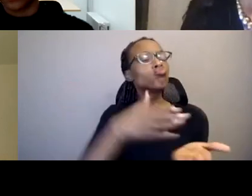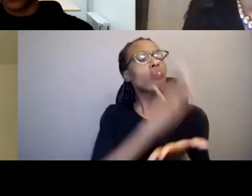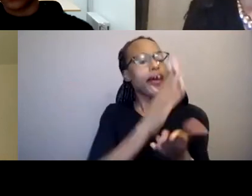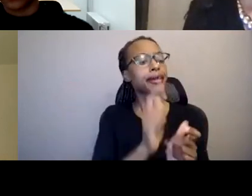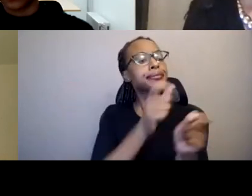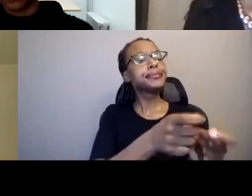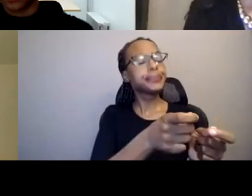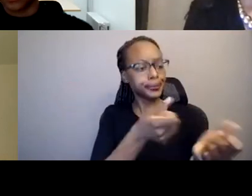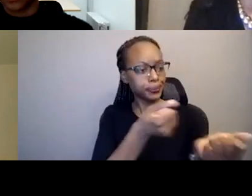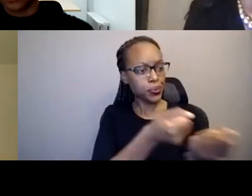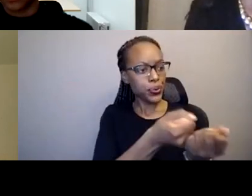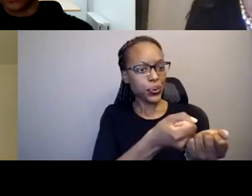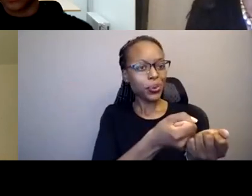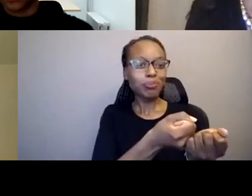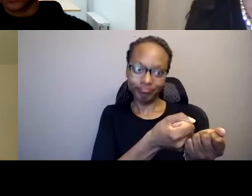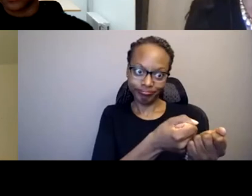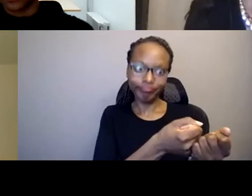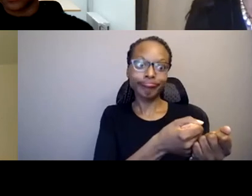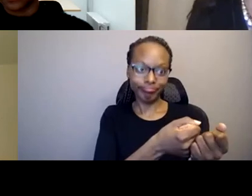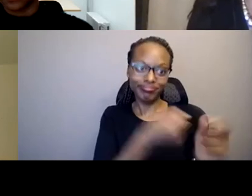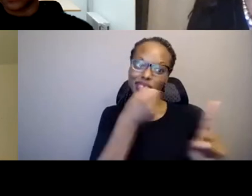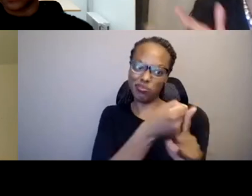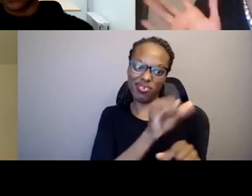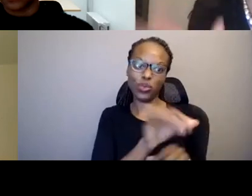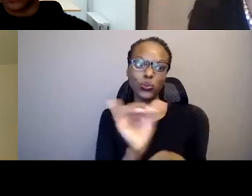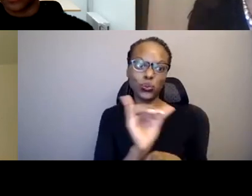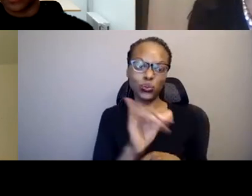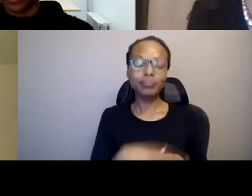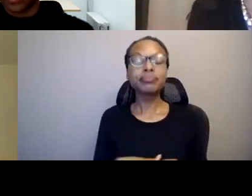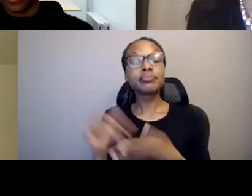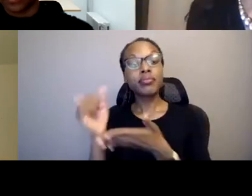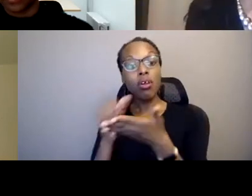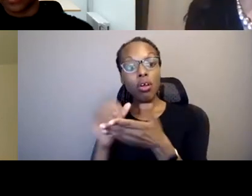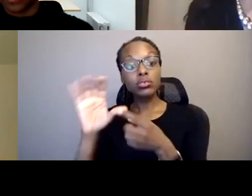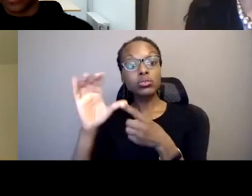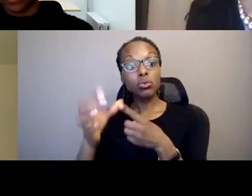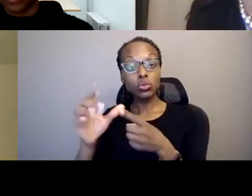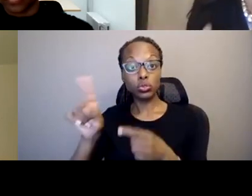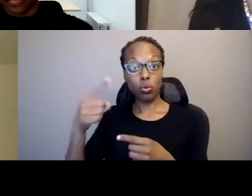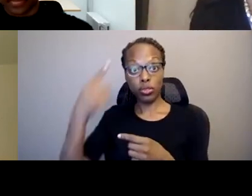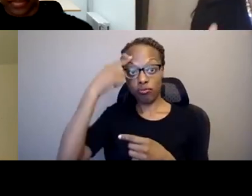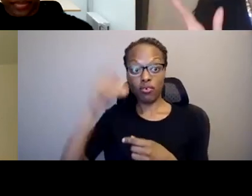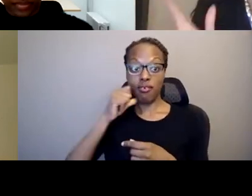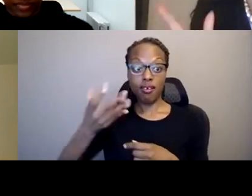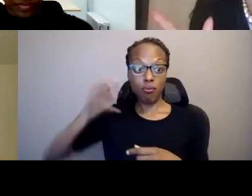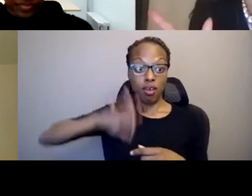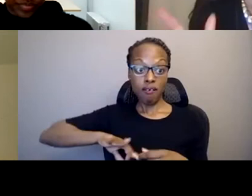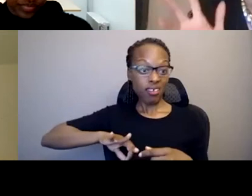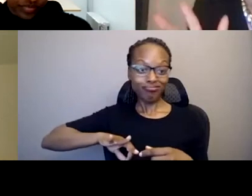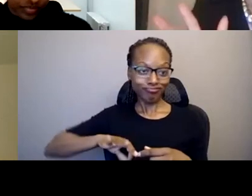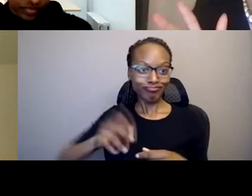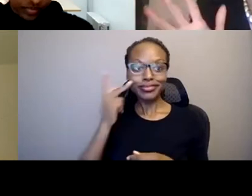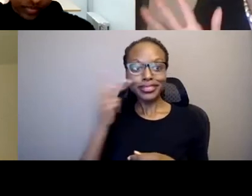to representation in arts and culture, we're not just talking about nonprofits. We see similar patterns and inequities in pop culture,